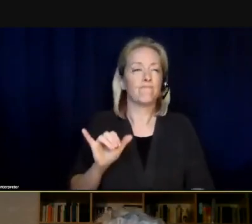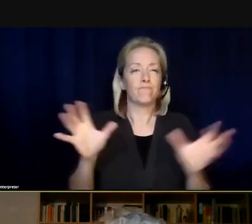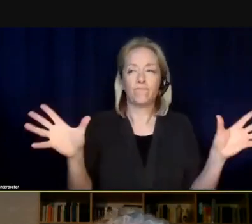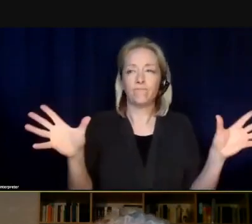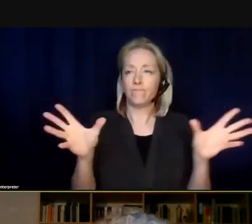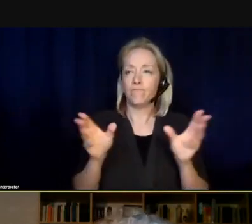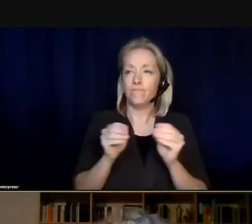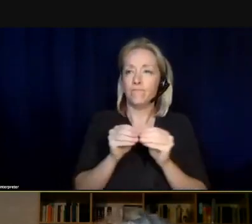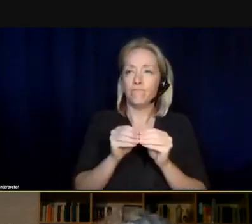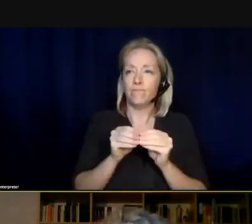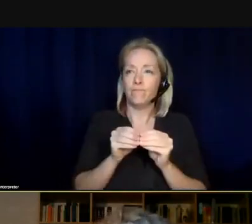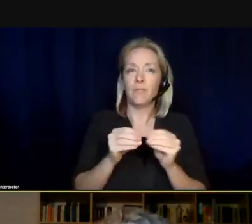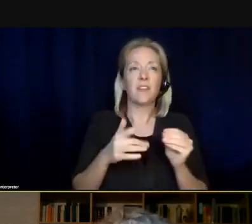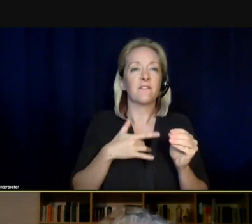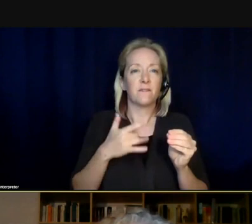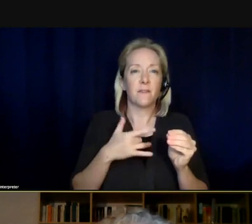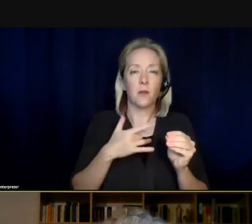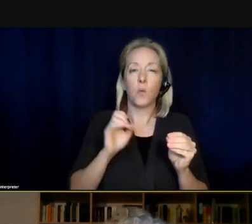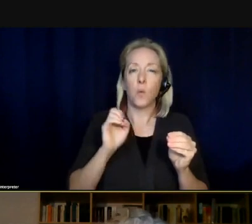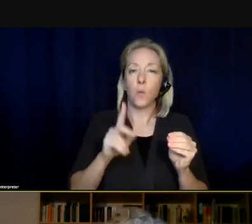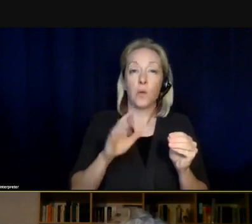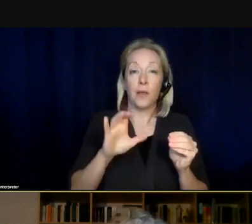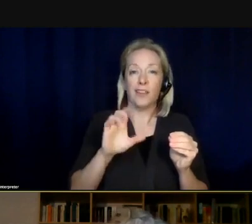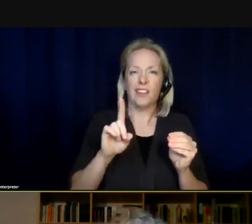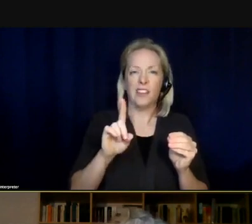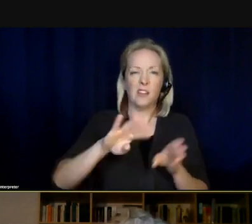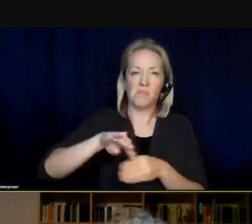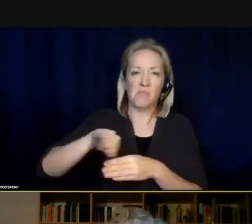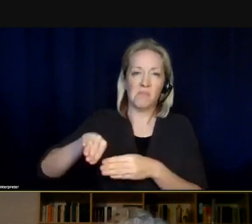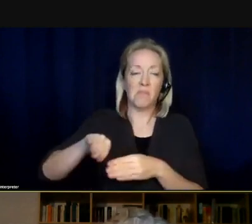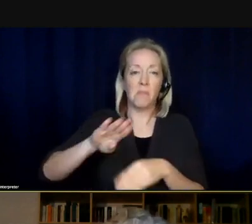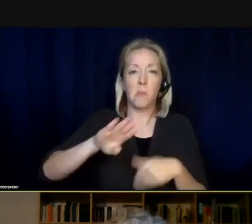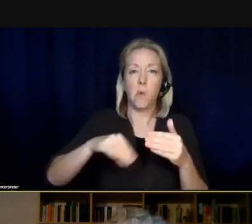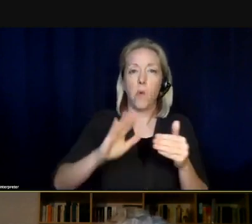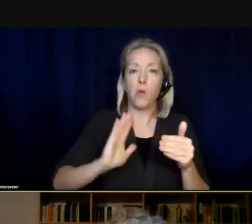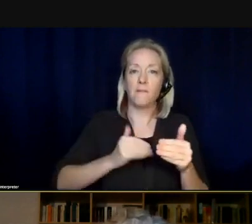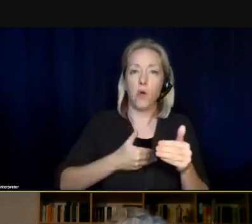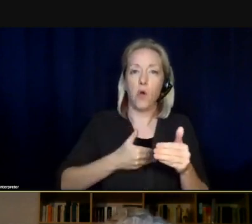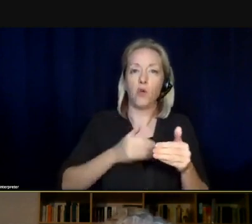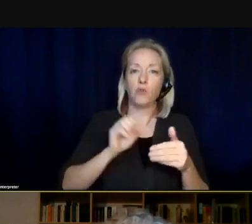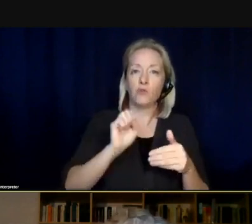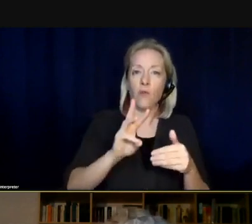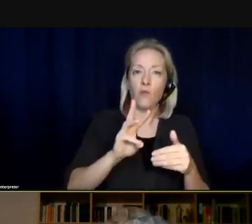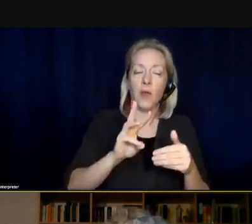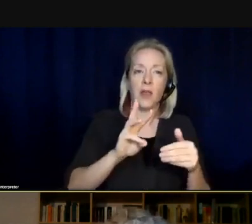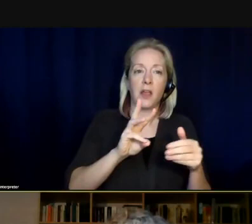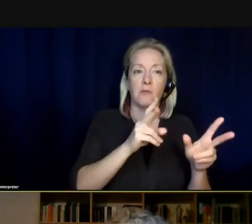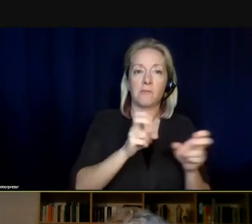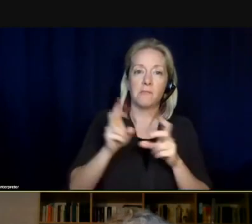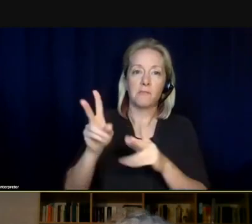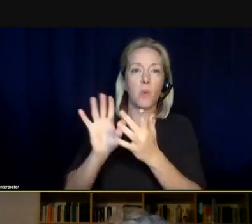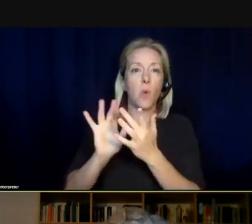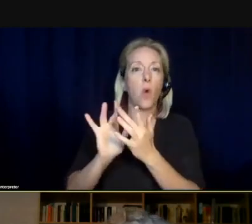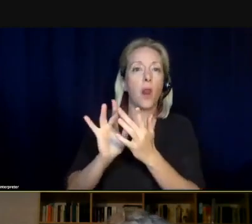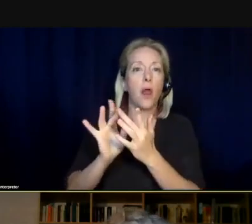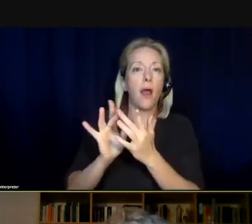important products online so that people who used our software could reach it